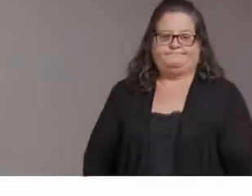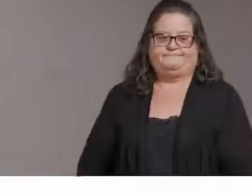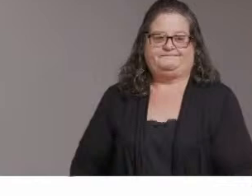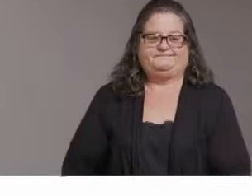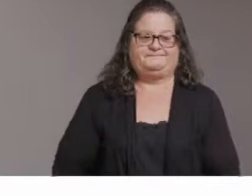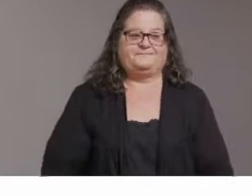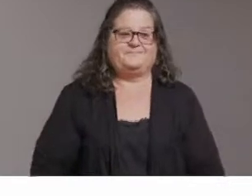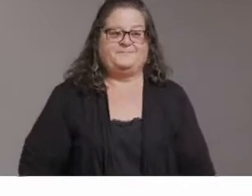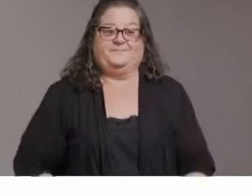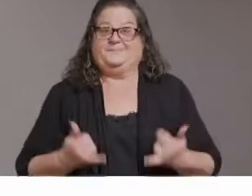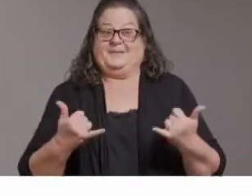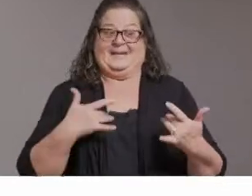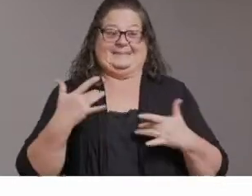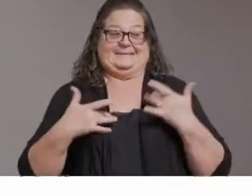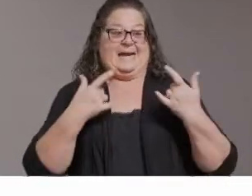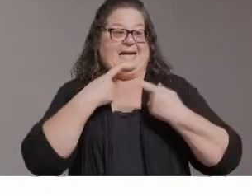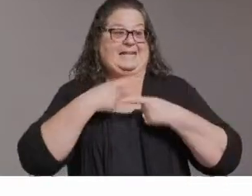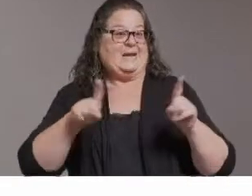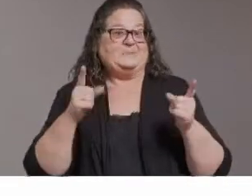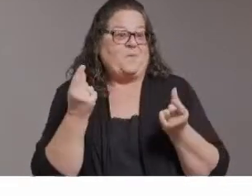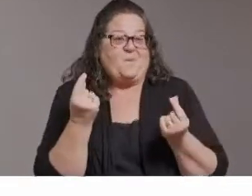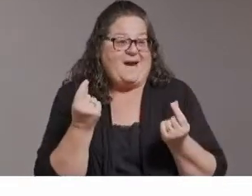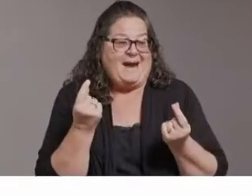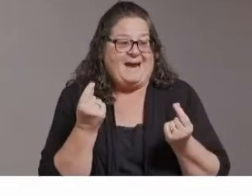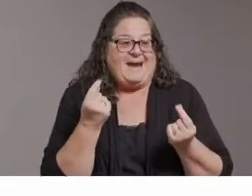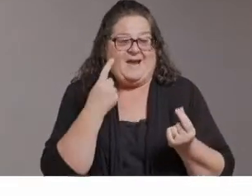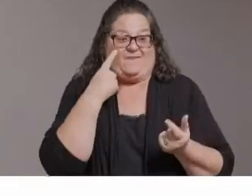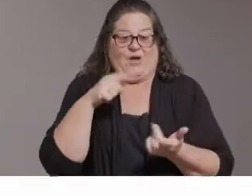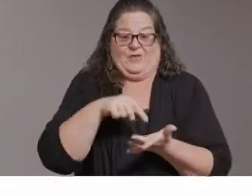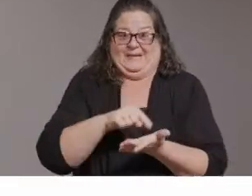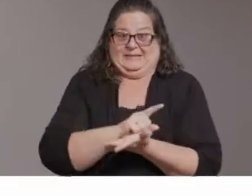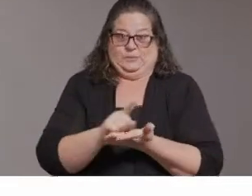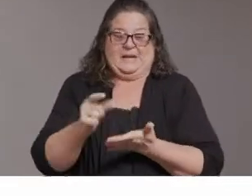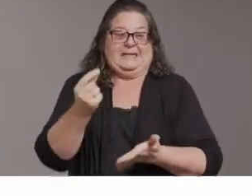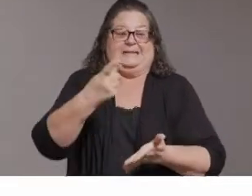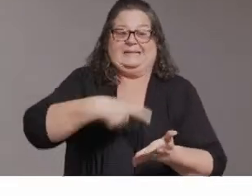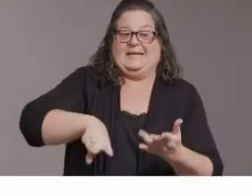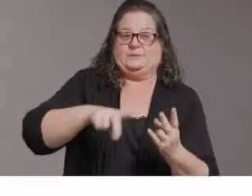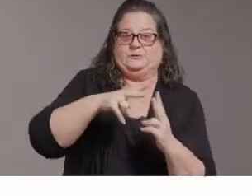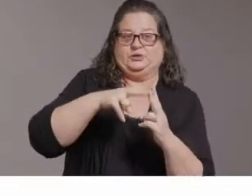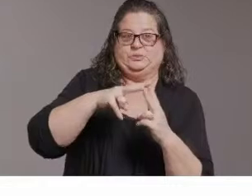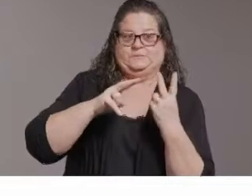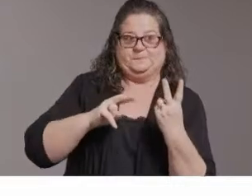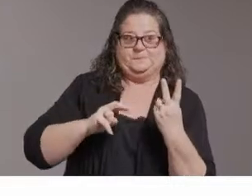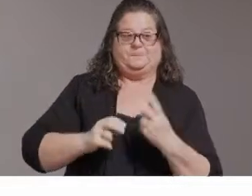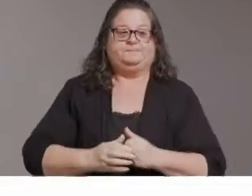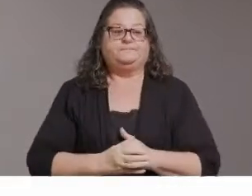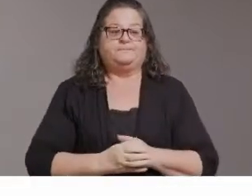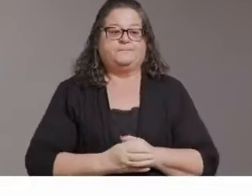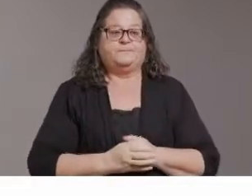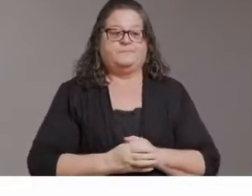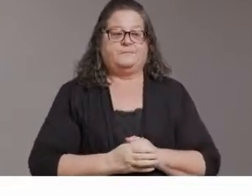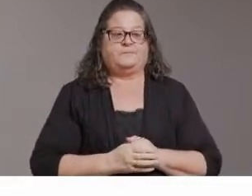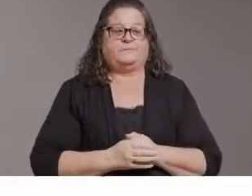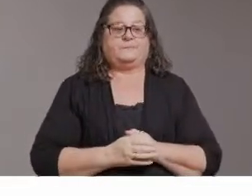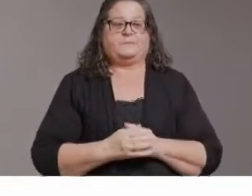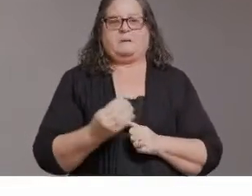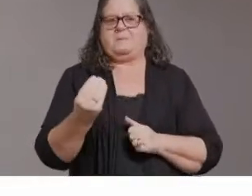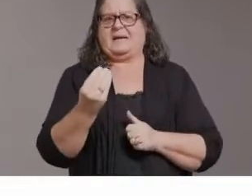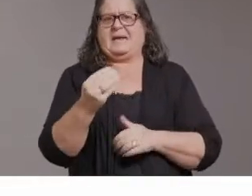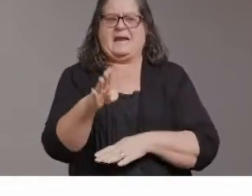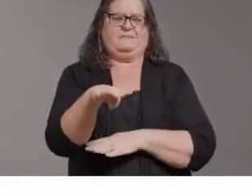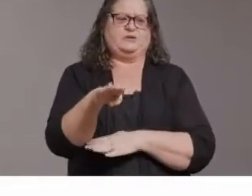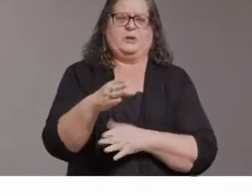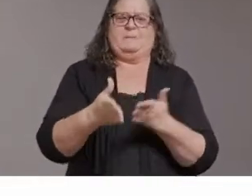exciting announcements for both this week and next week. On Monday, you are going to see, probably Monday afternoon, you will see a